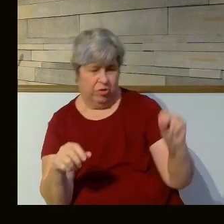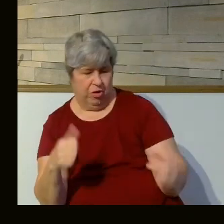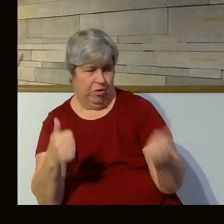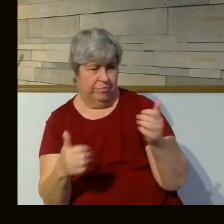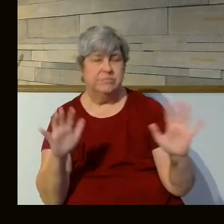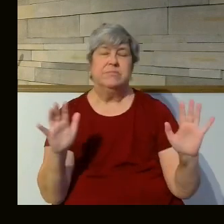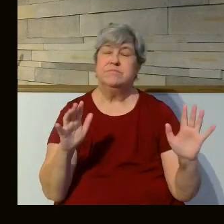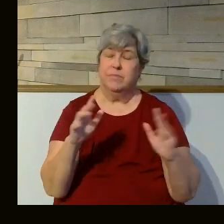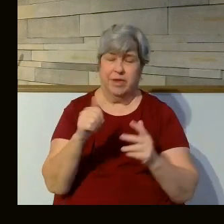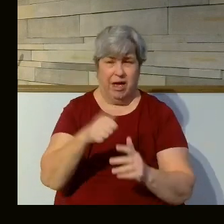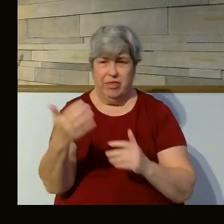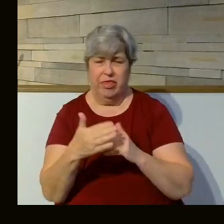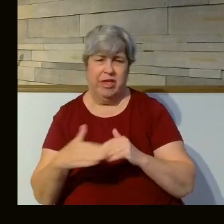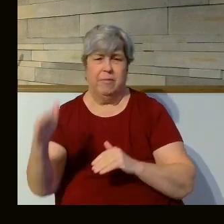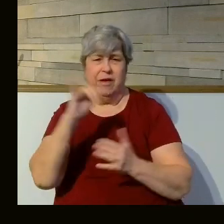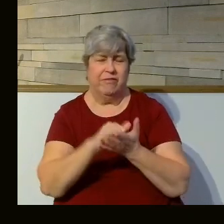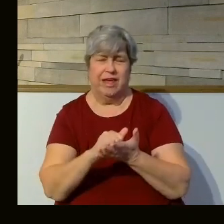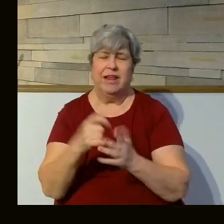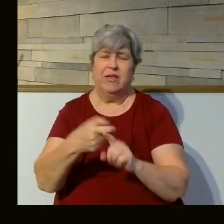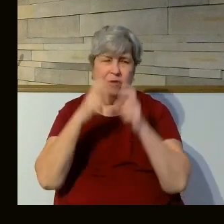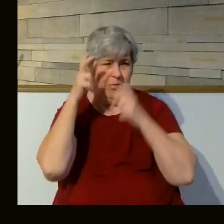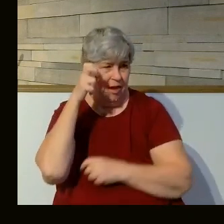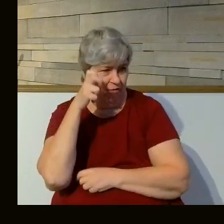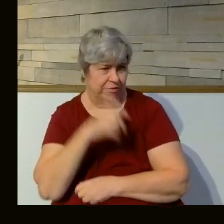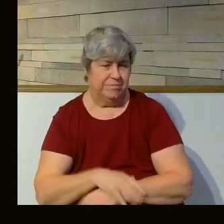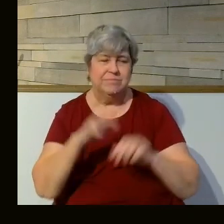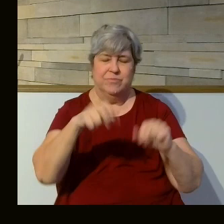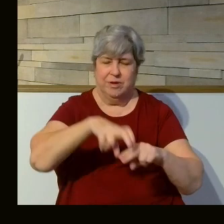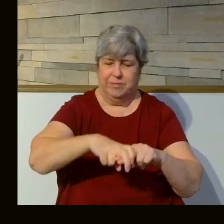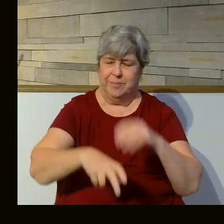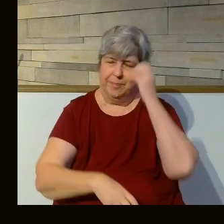Anything beyond this comes from the evil one. You may be seated."